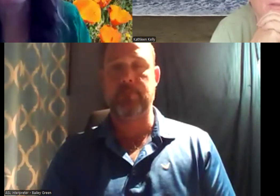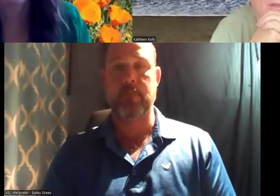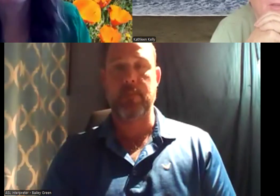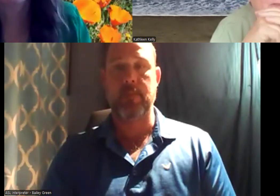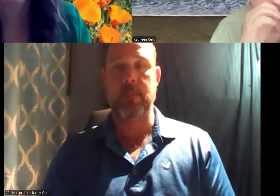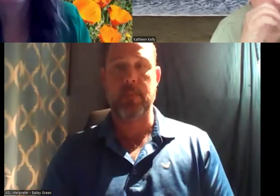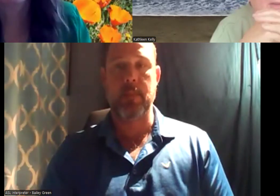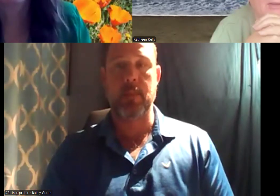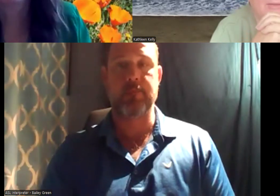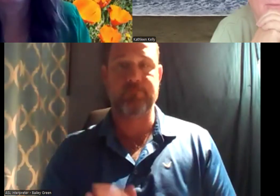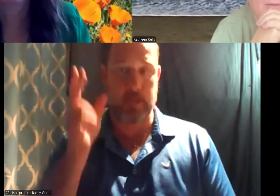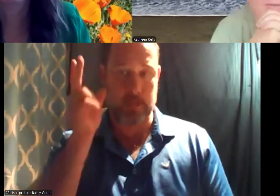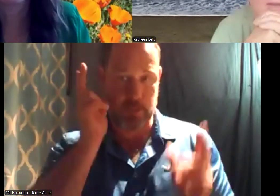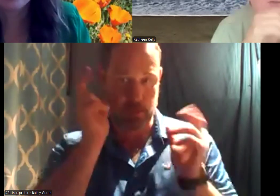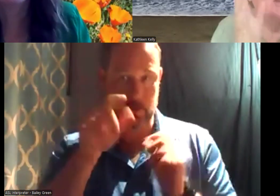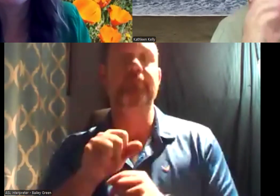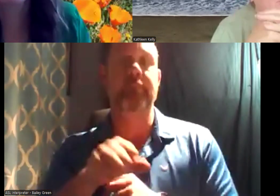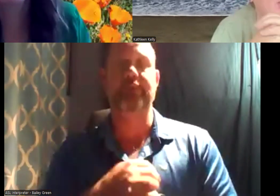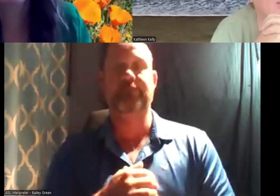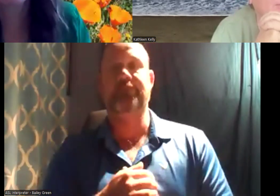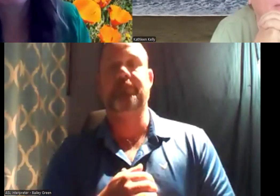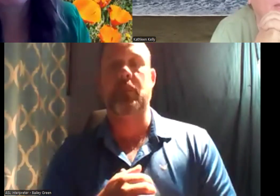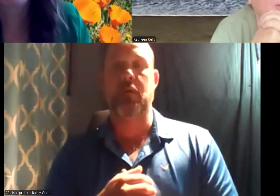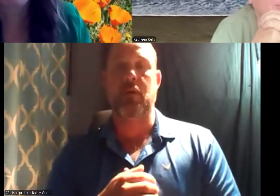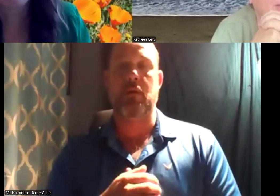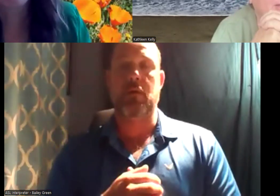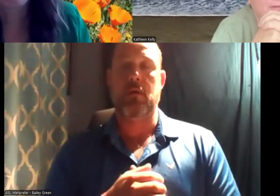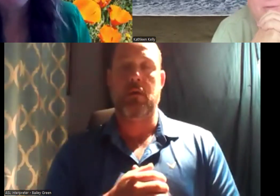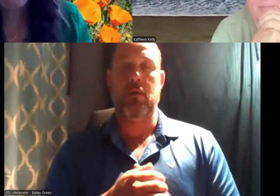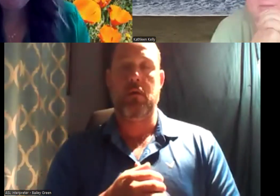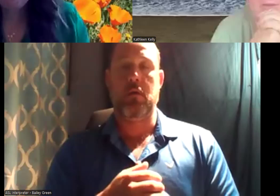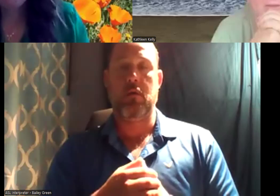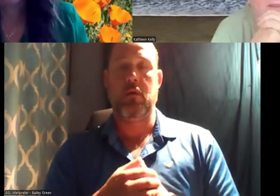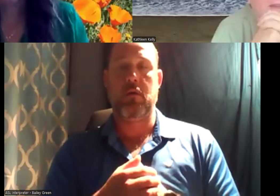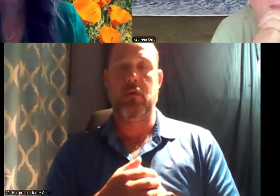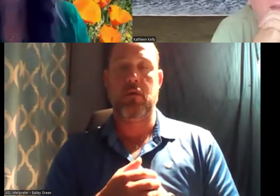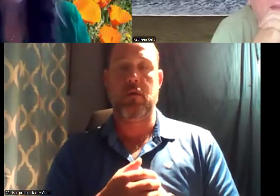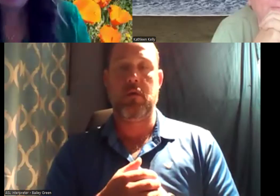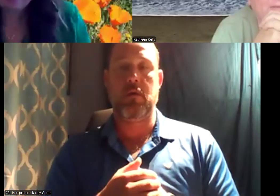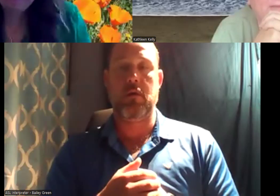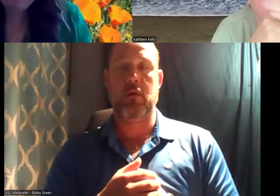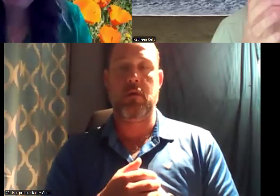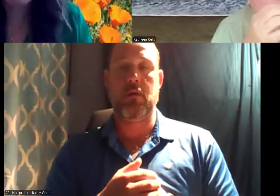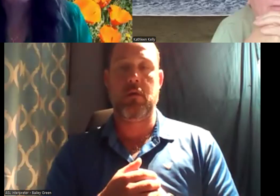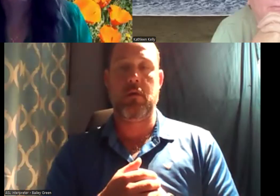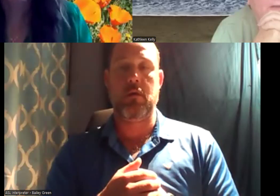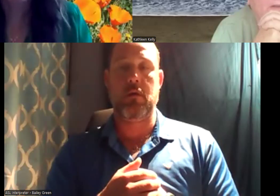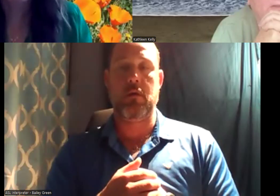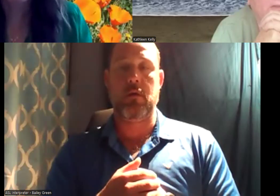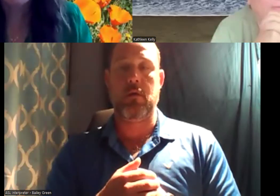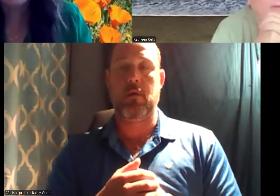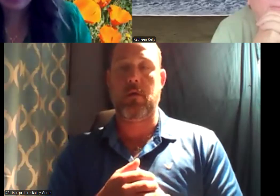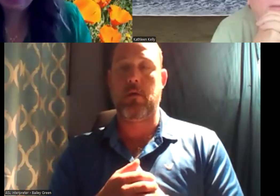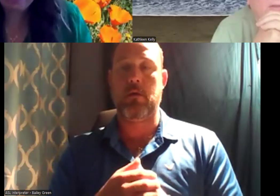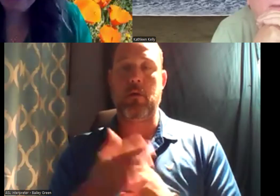Well, can you hear me? Because I'm just, yes. Yeah. My hand kept getting lowered, but that's okay. Welcome, Marina. I